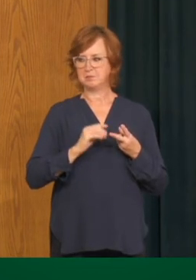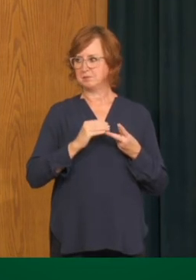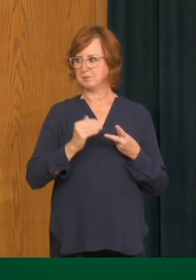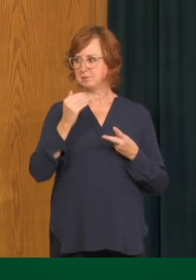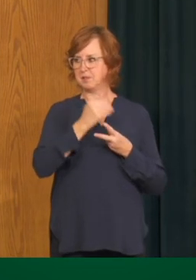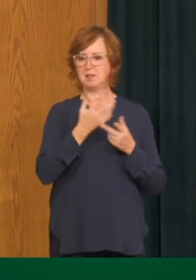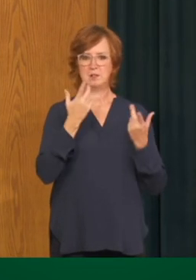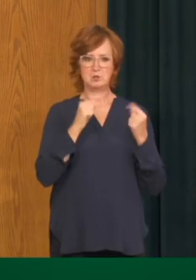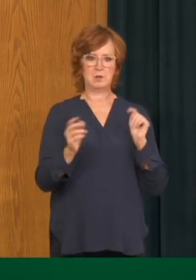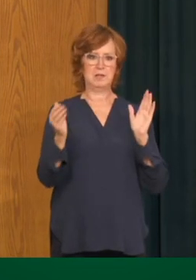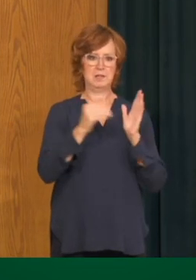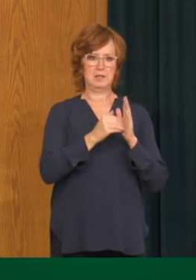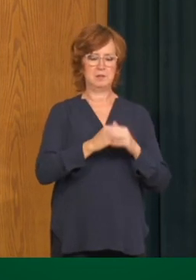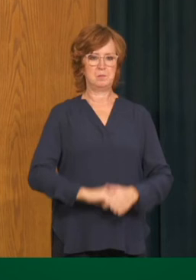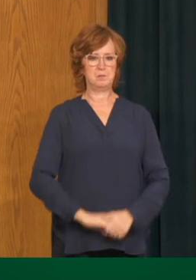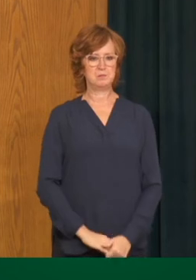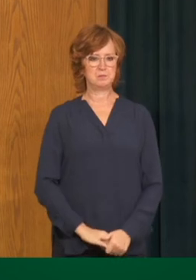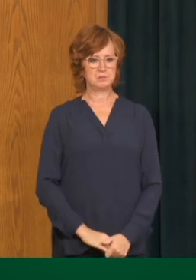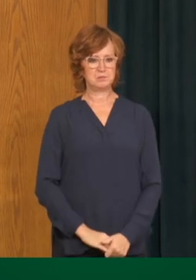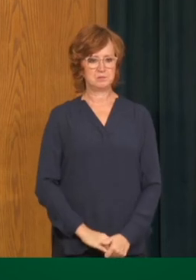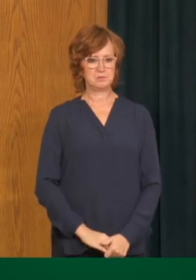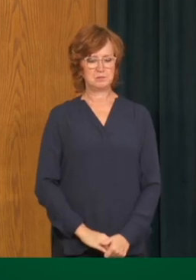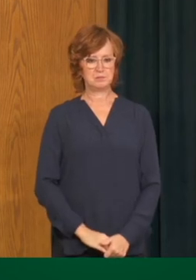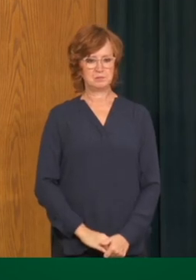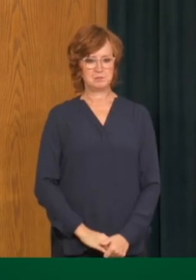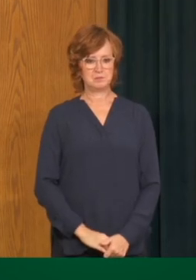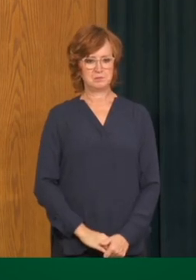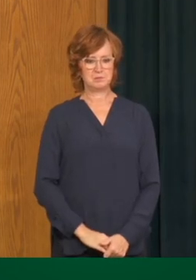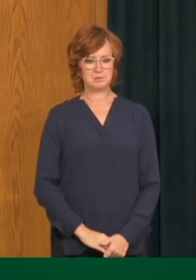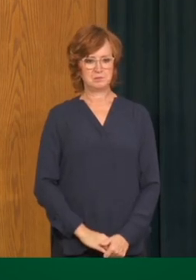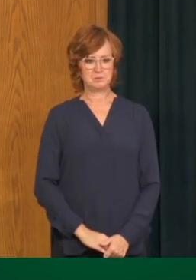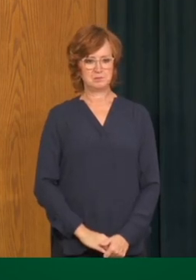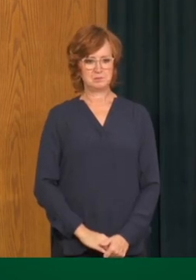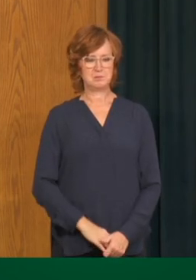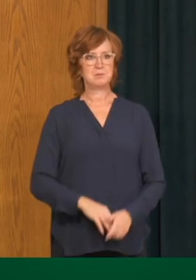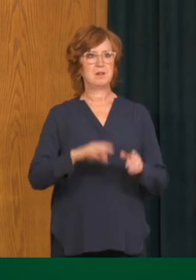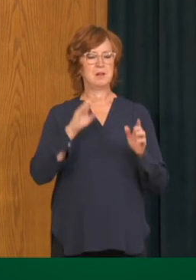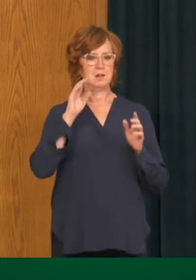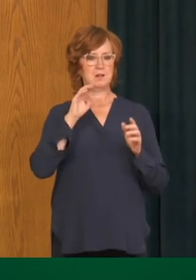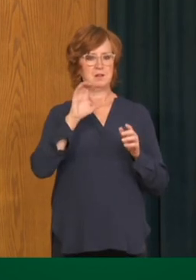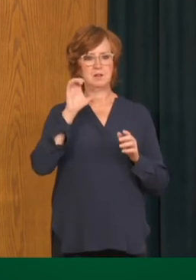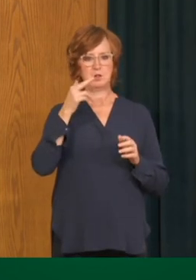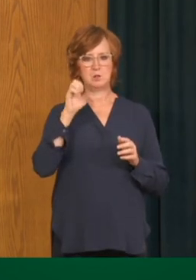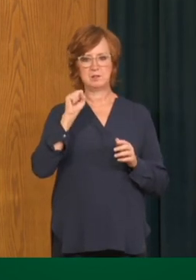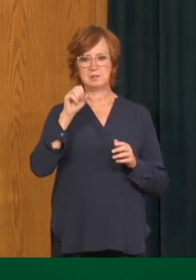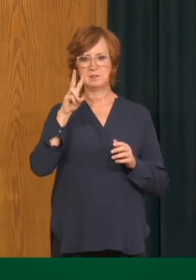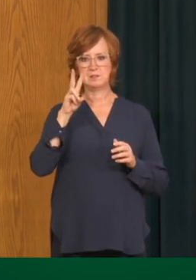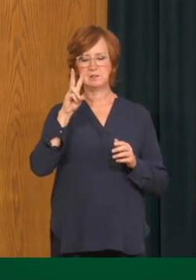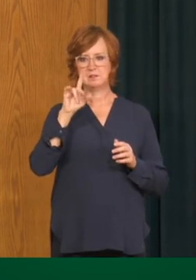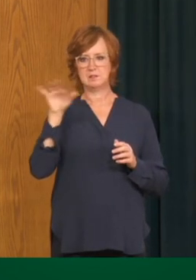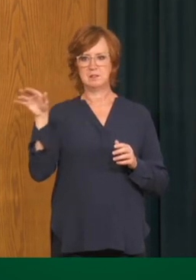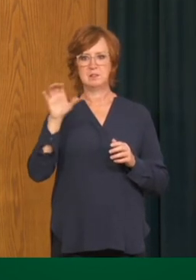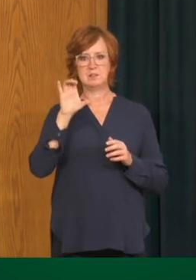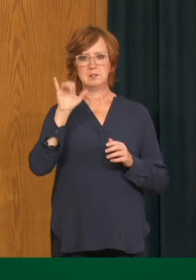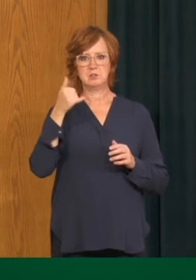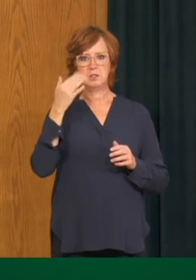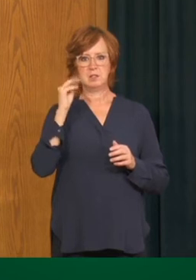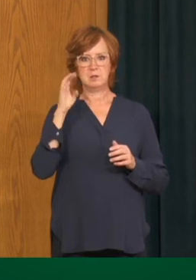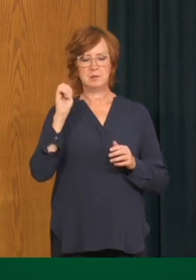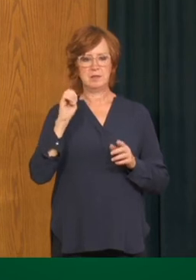We'll try that again, operator. Who has the mute button? We have Chris Vandenbreckel with